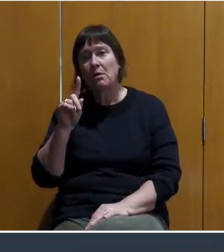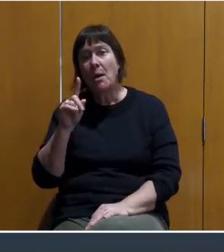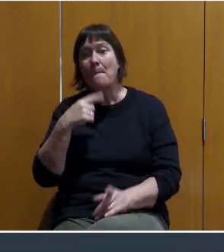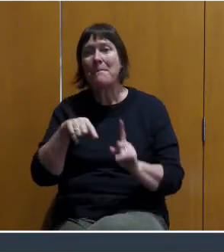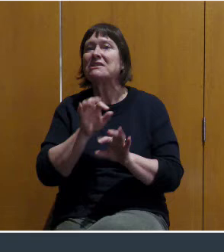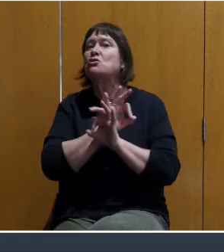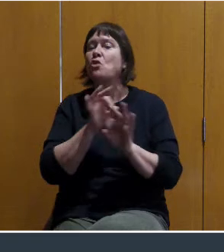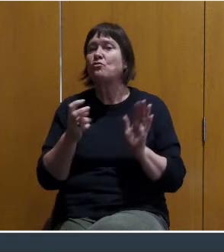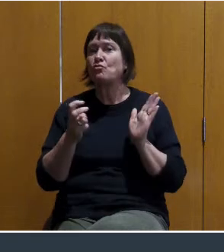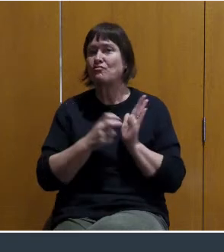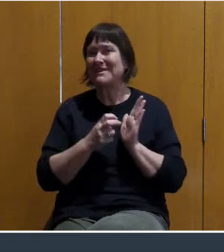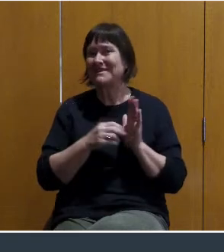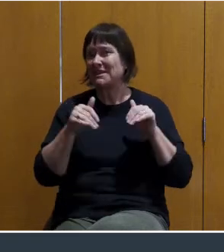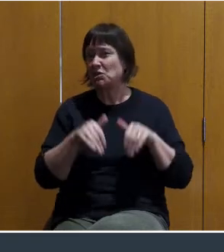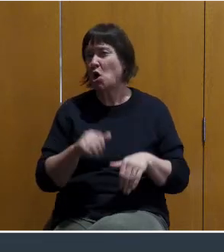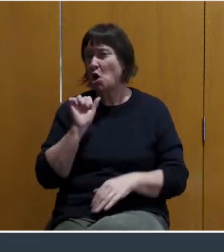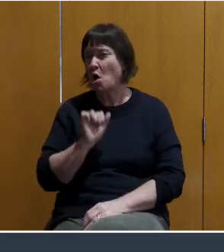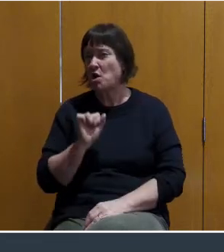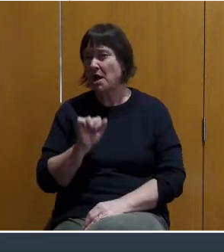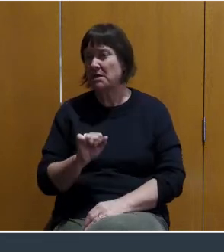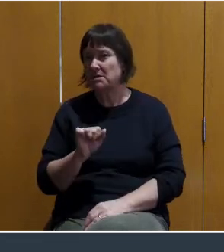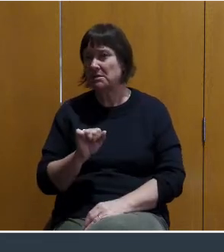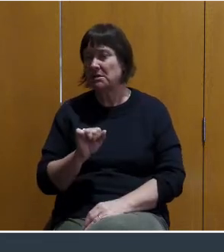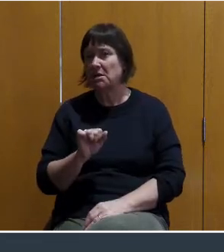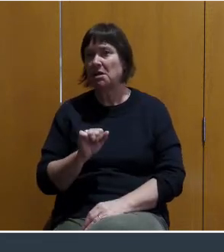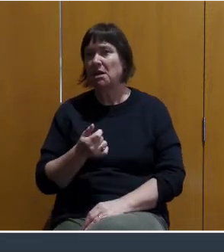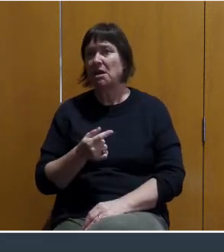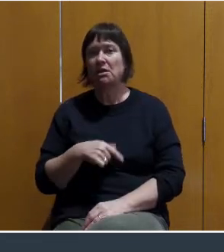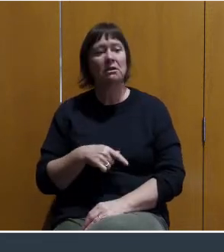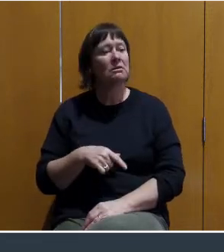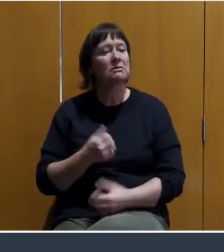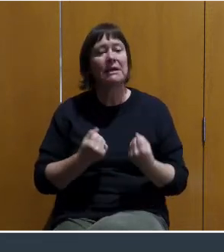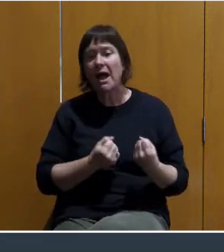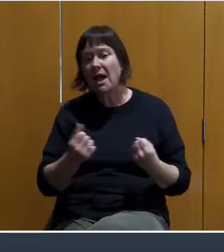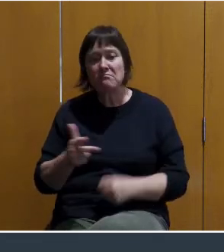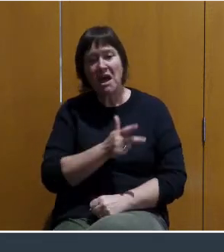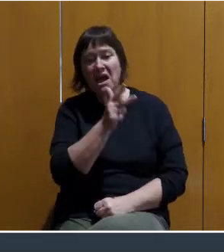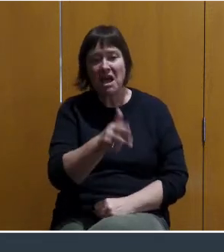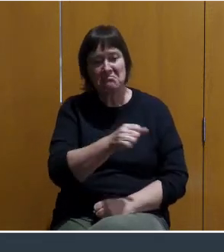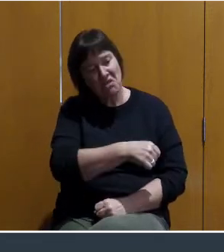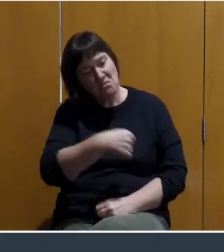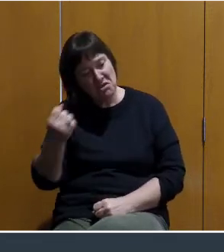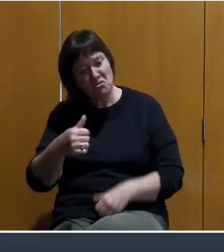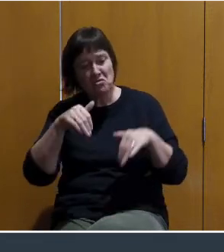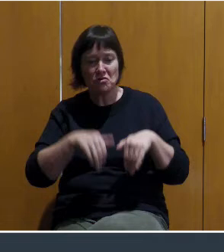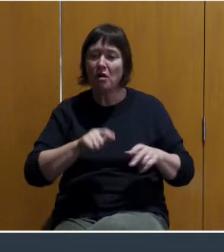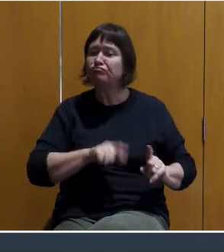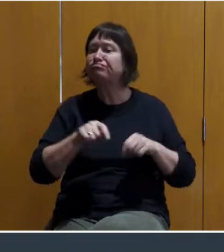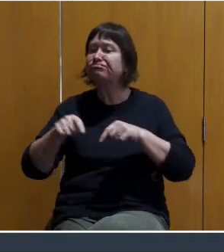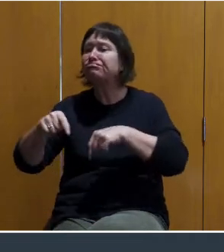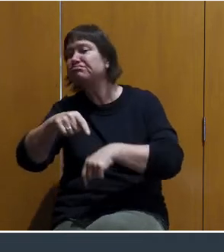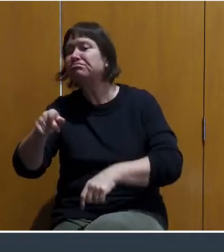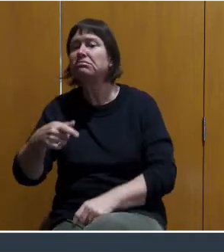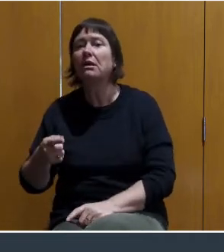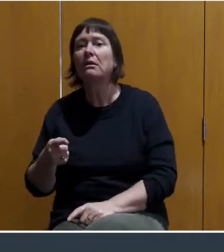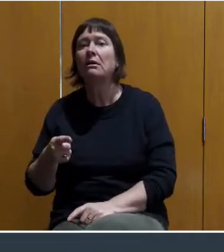dog owners, who allow they get their dogs out of their car, then they go up the walkway